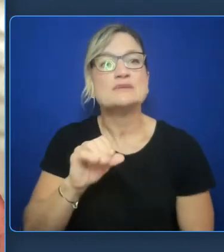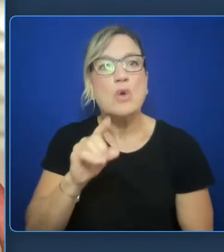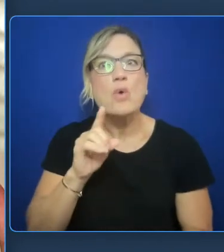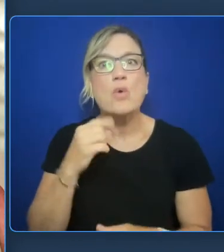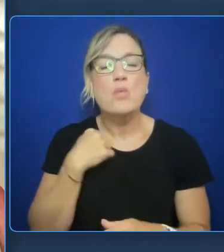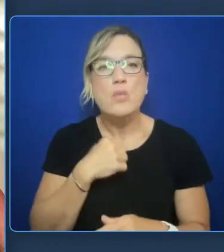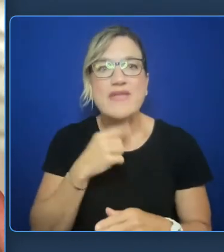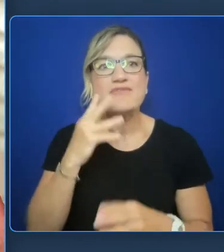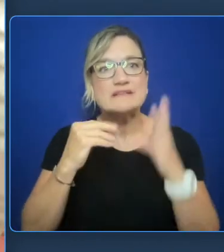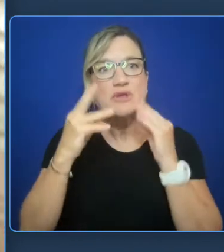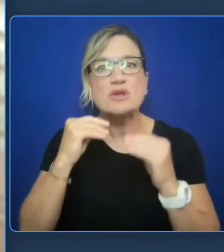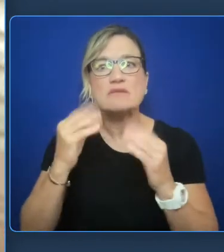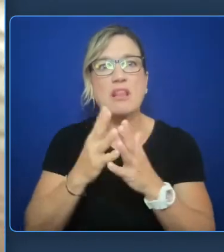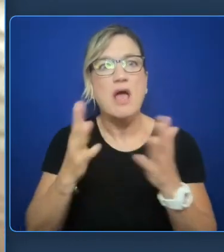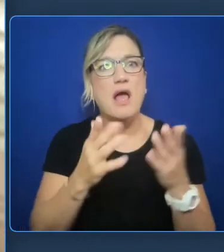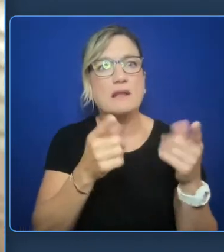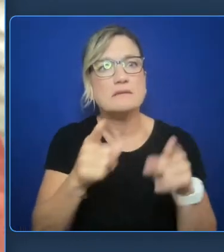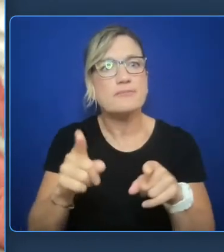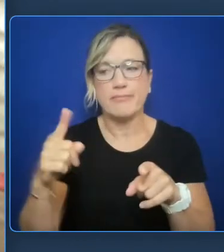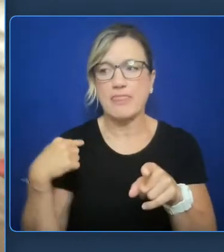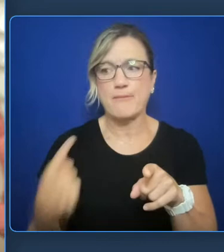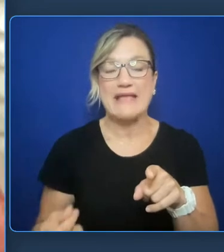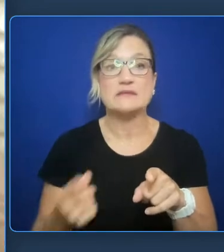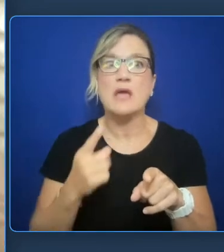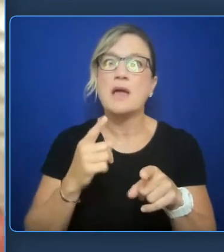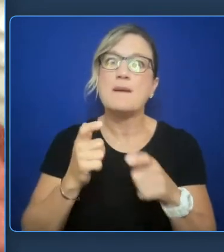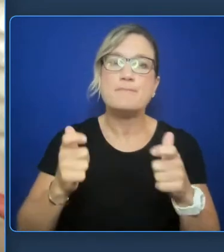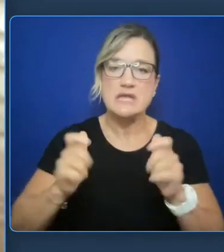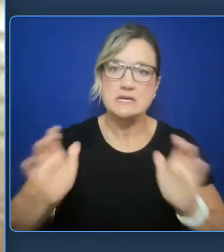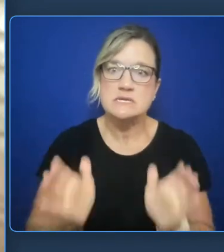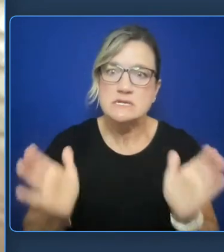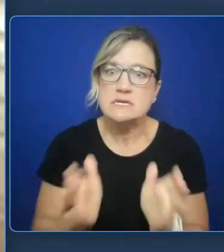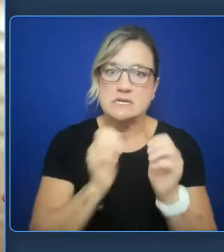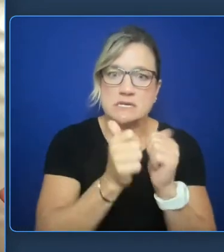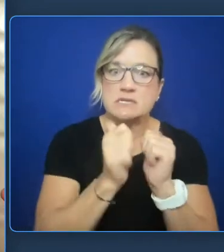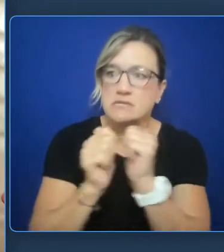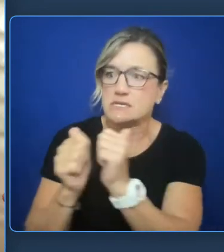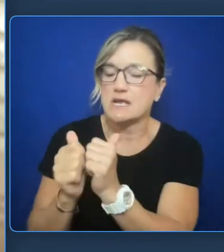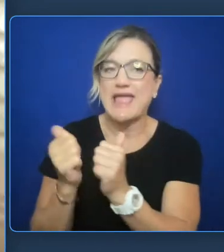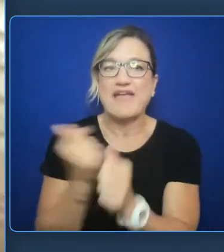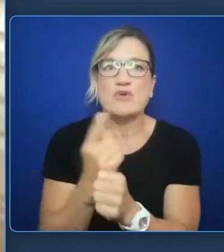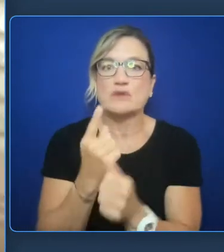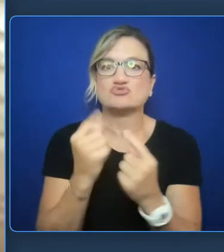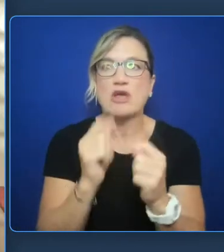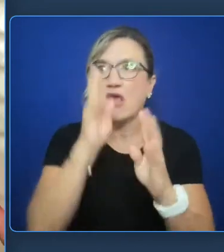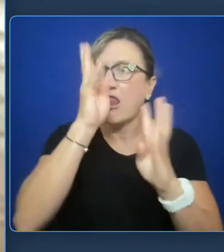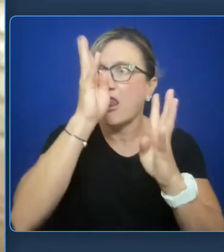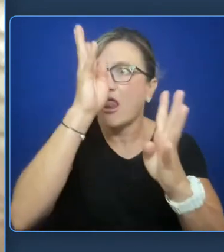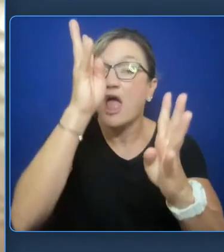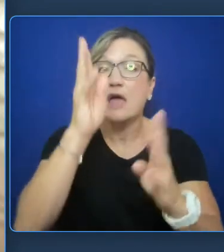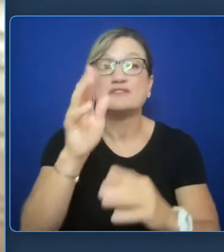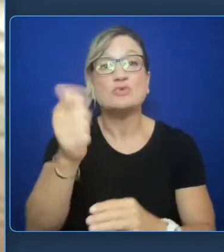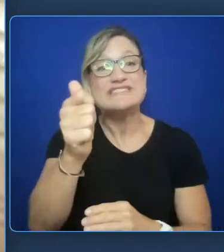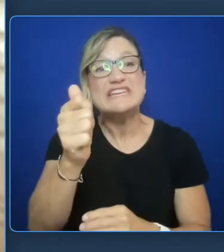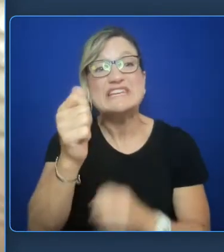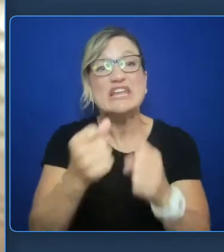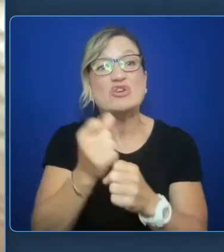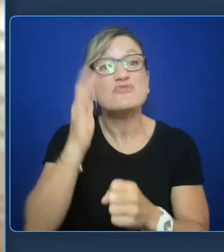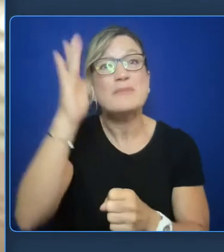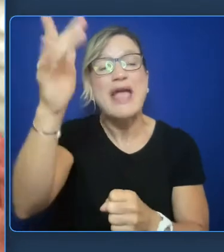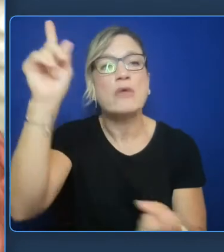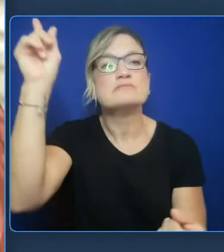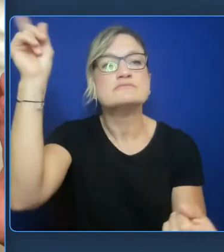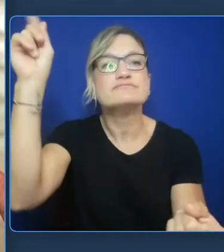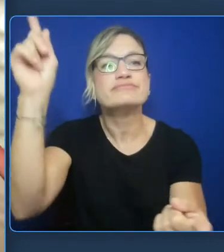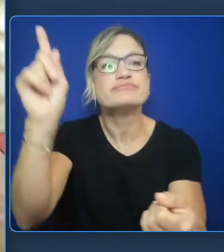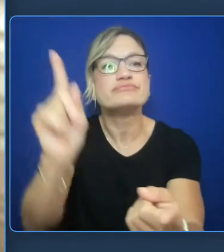know, we've gone through in the past where there's this huge push and everyone's trying to do something. And 10 years from now, it'll be down to two or three, you